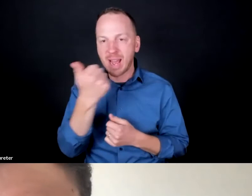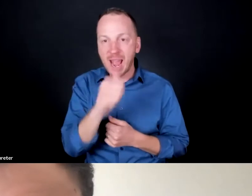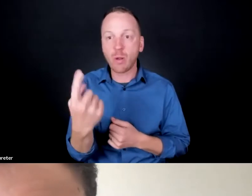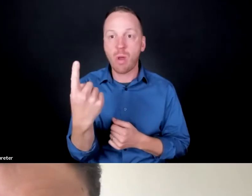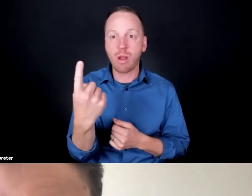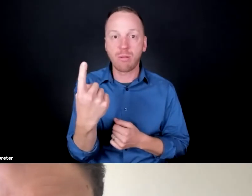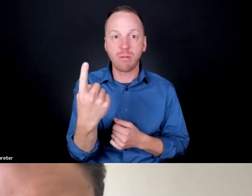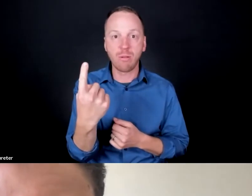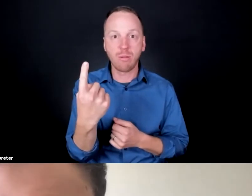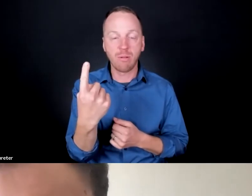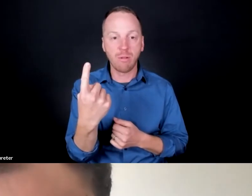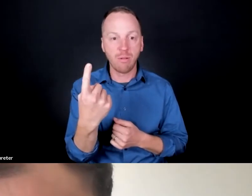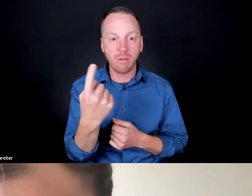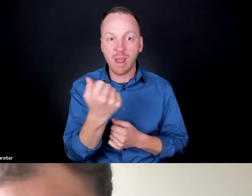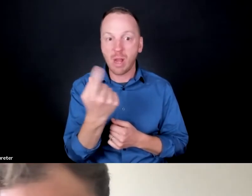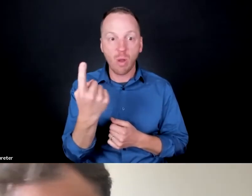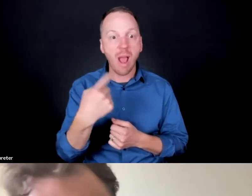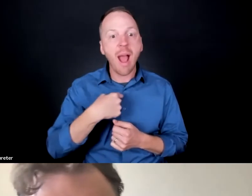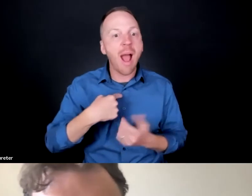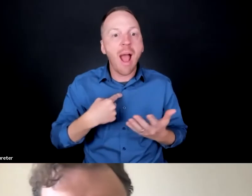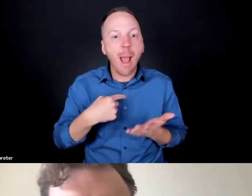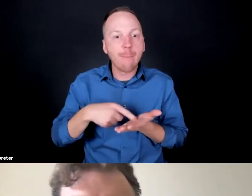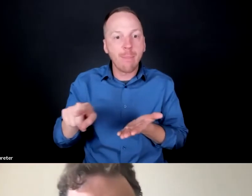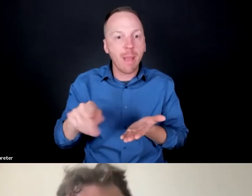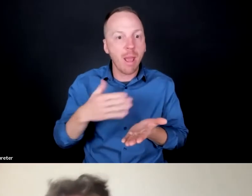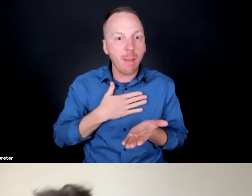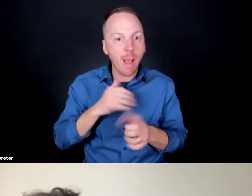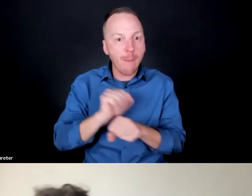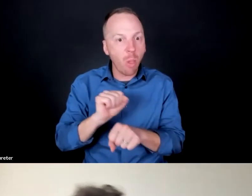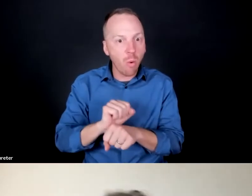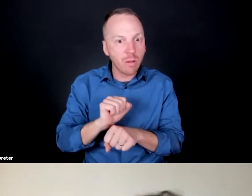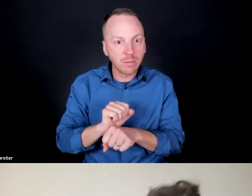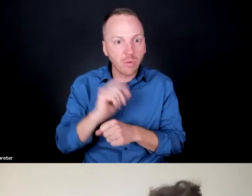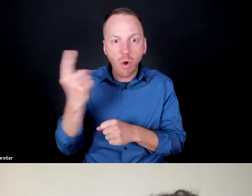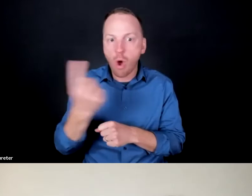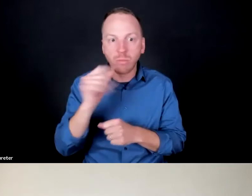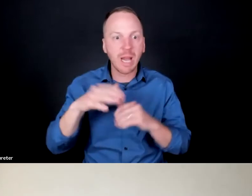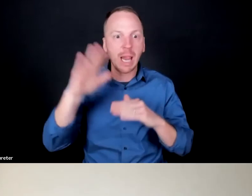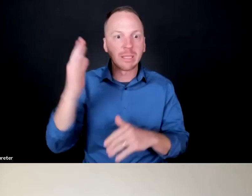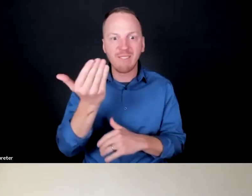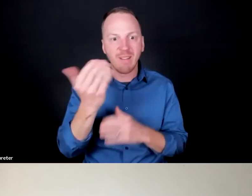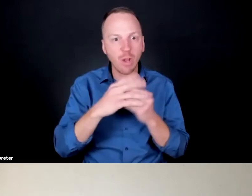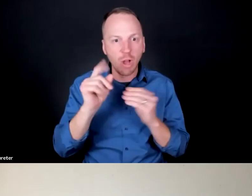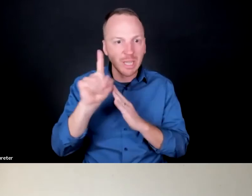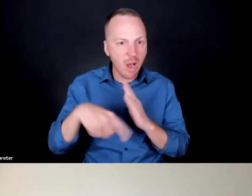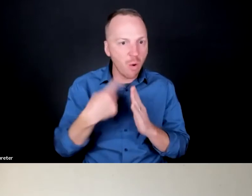anybody who, because I pay my employees always at least $15 an